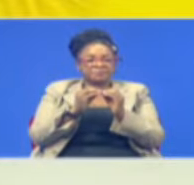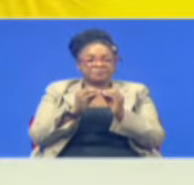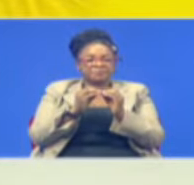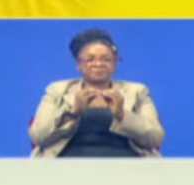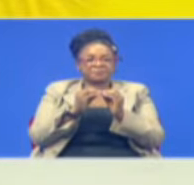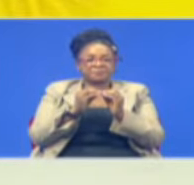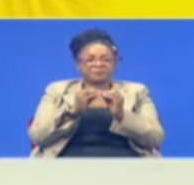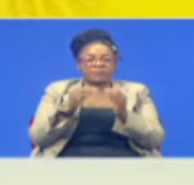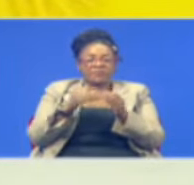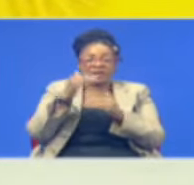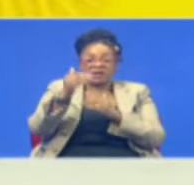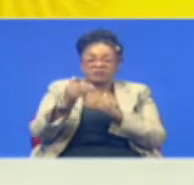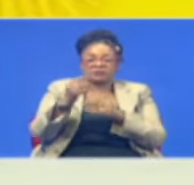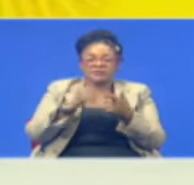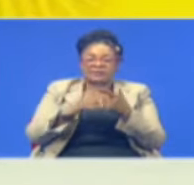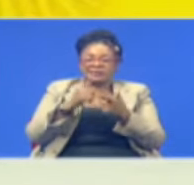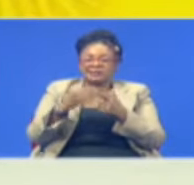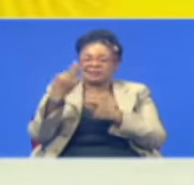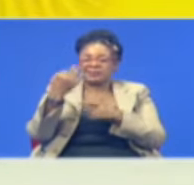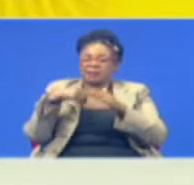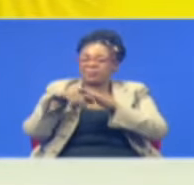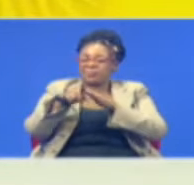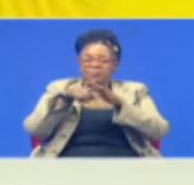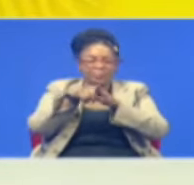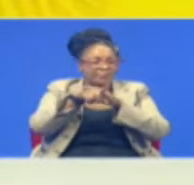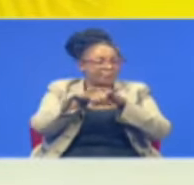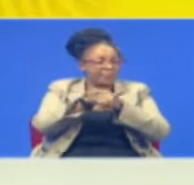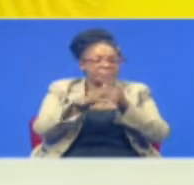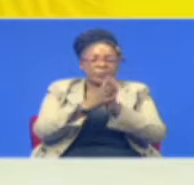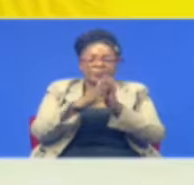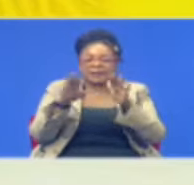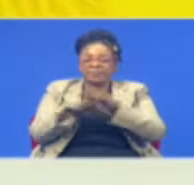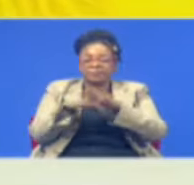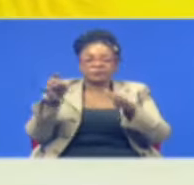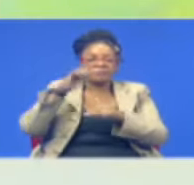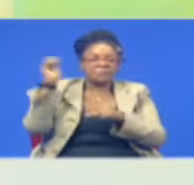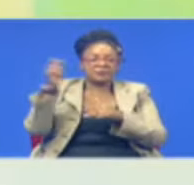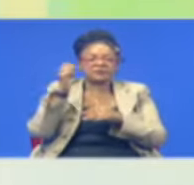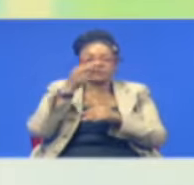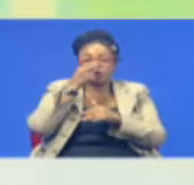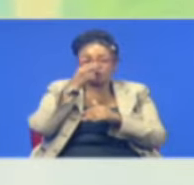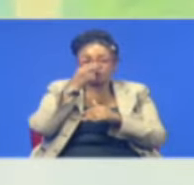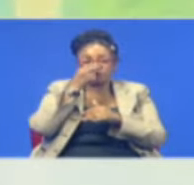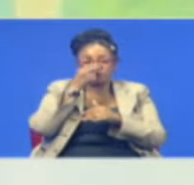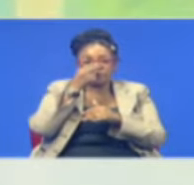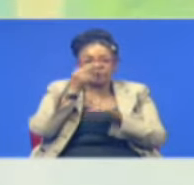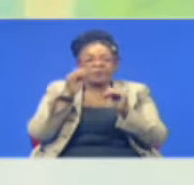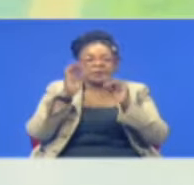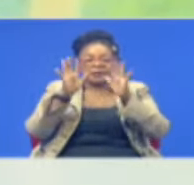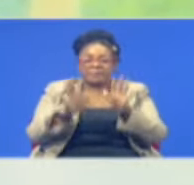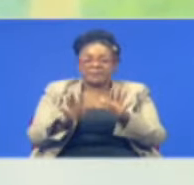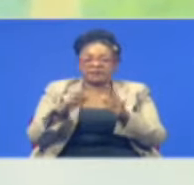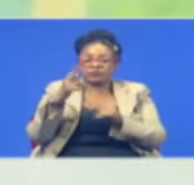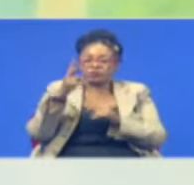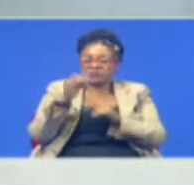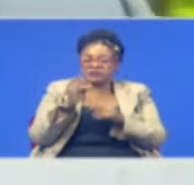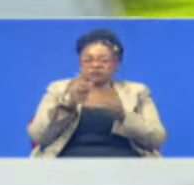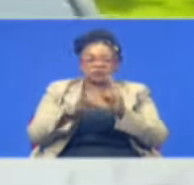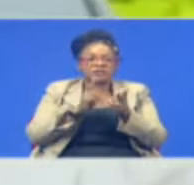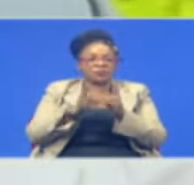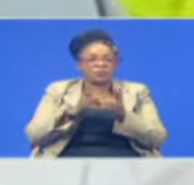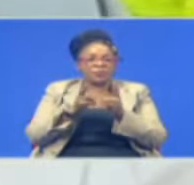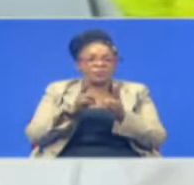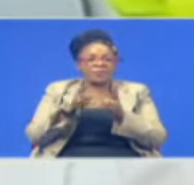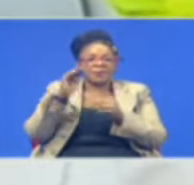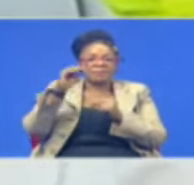After 3 years of traversing the country hand in hand with Deputy President William Ruto, campaigning for his 2022 bid,